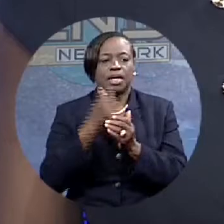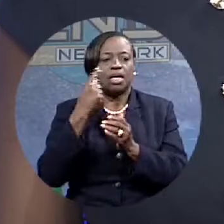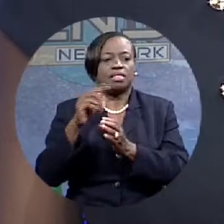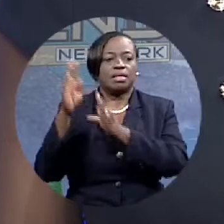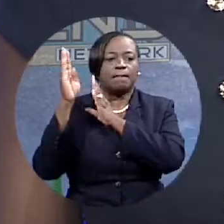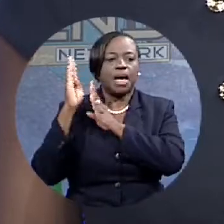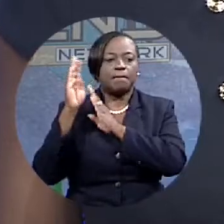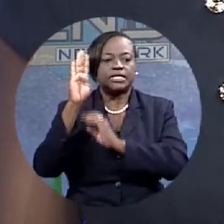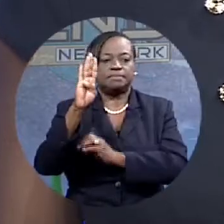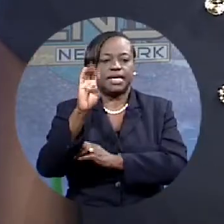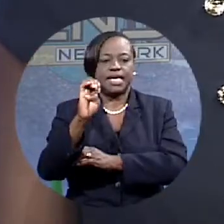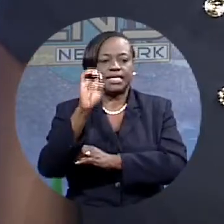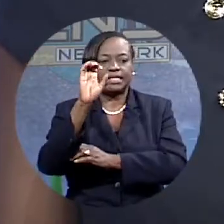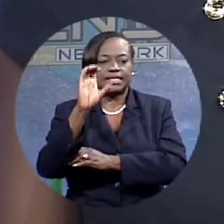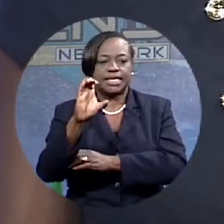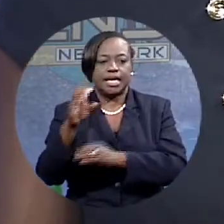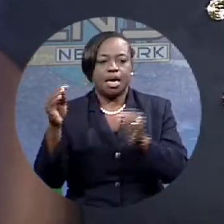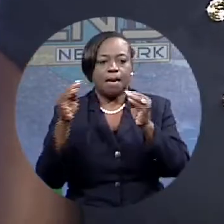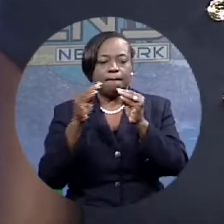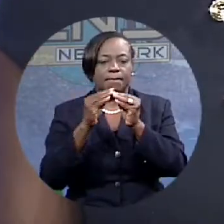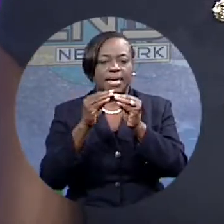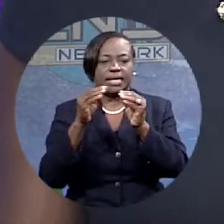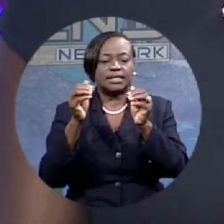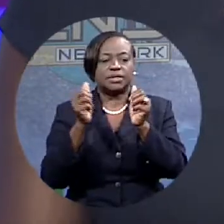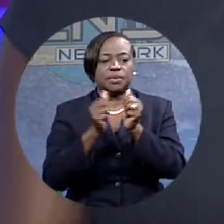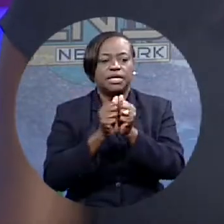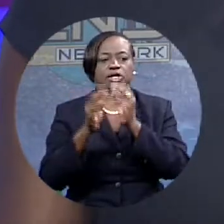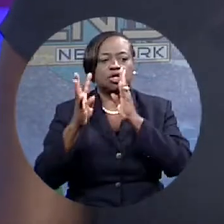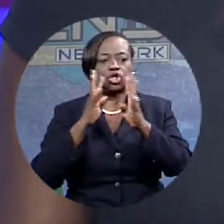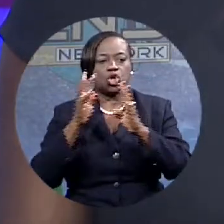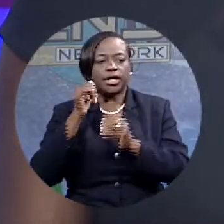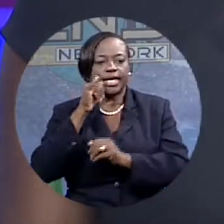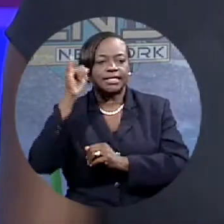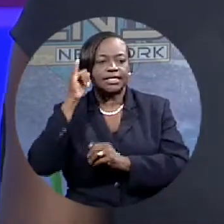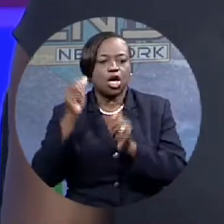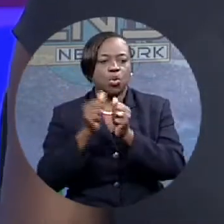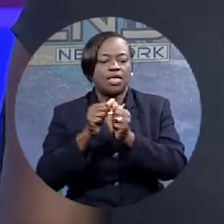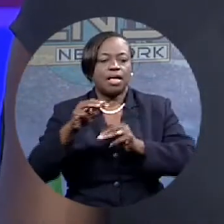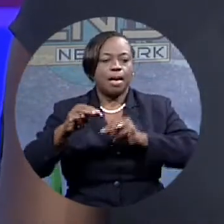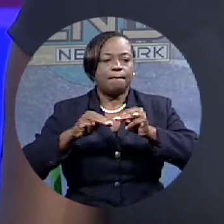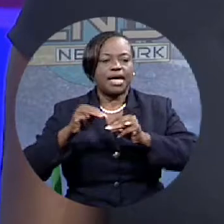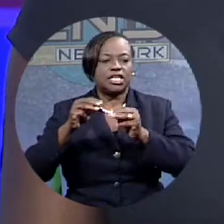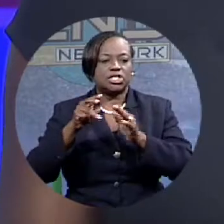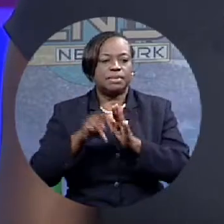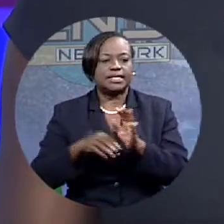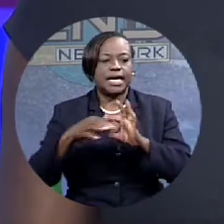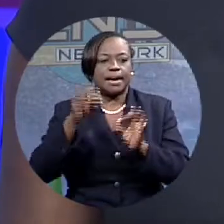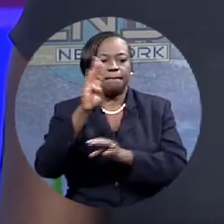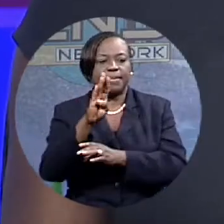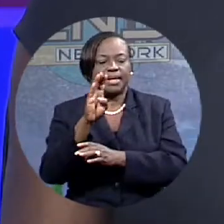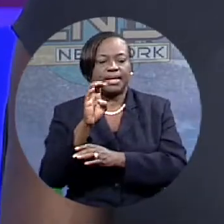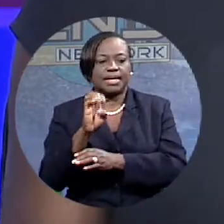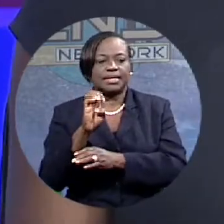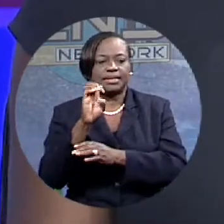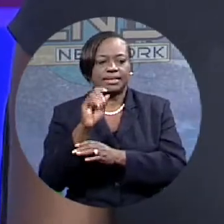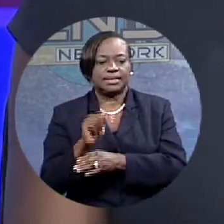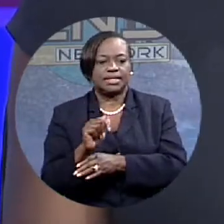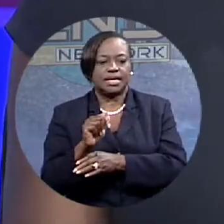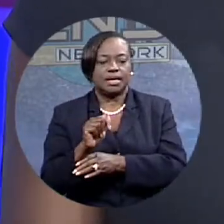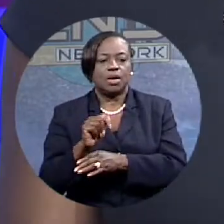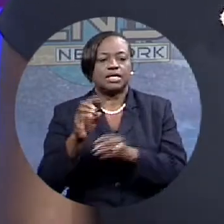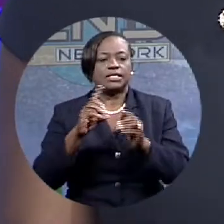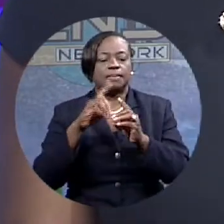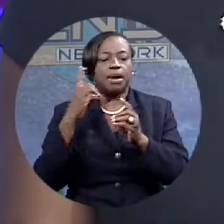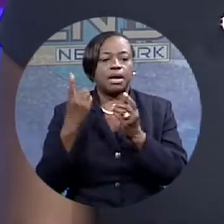Bahamas Electrical Workers Union met in conciliation talks yesterday with management at BEC at the Department of Labor. Union